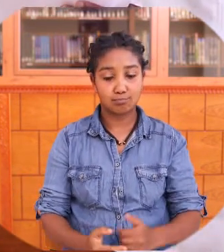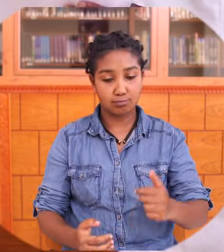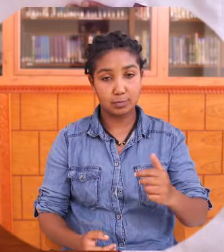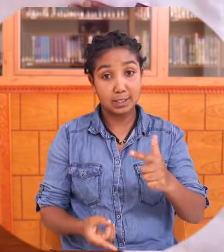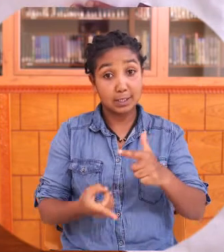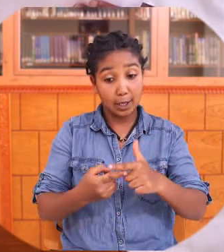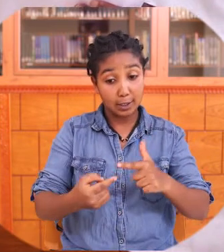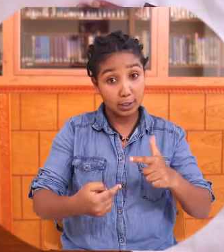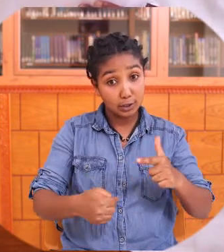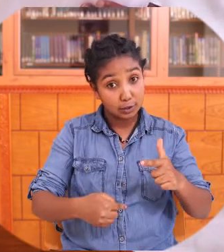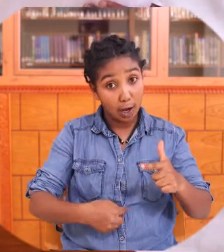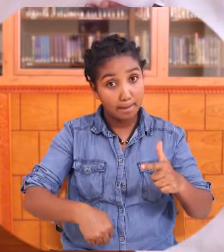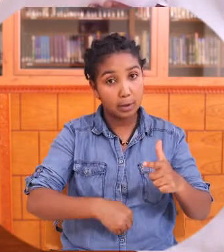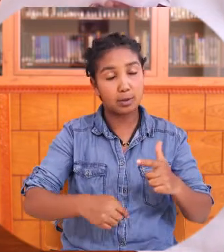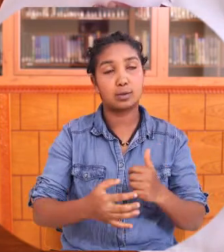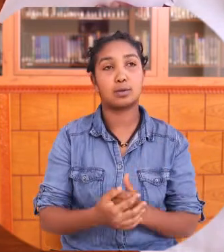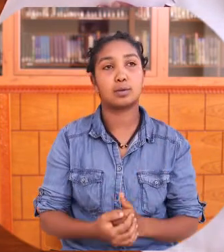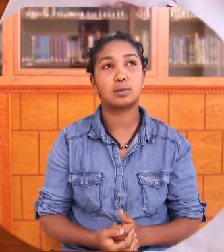Second chamber